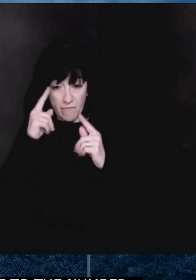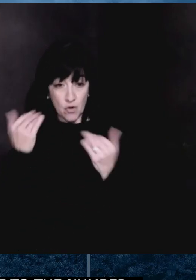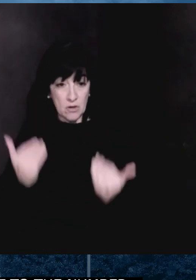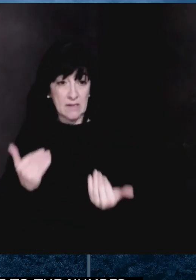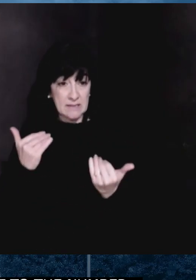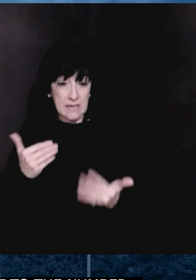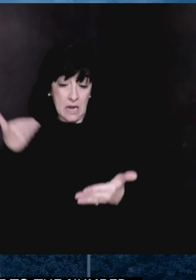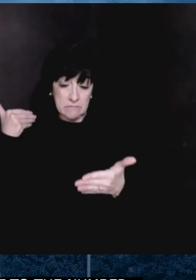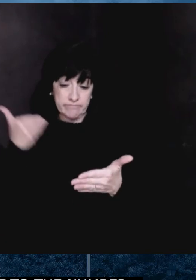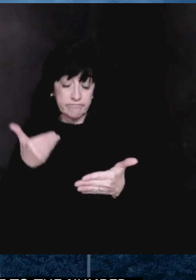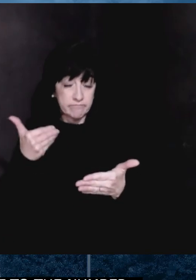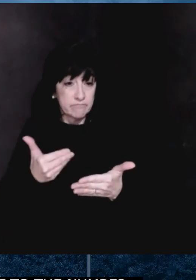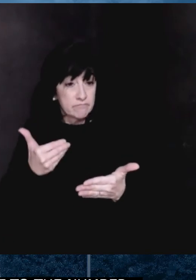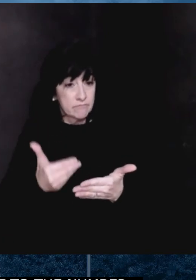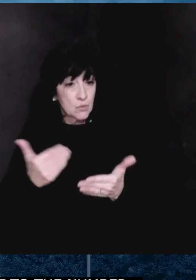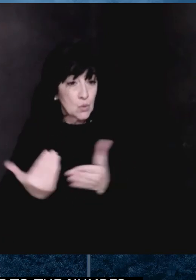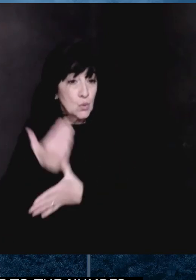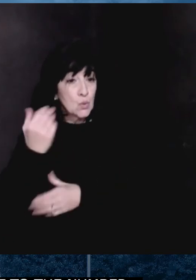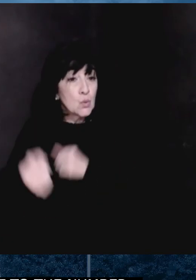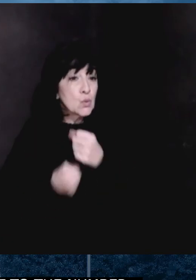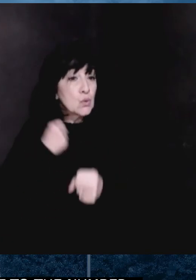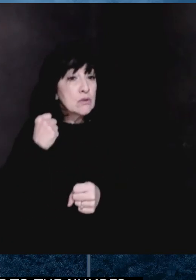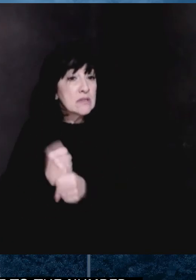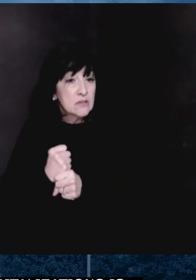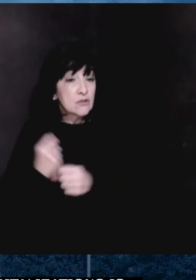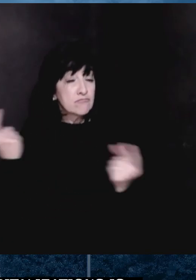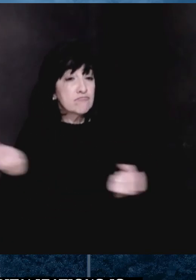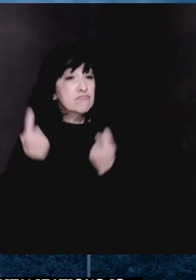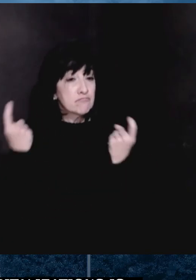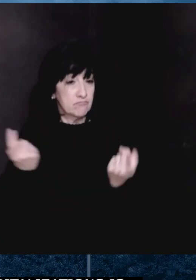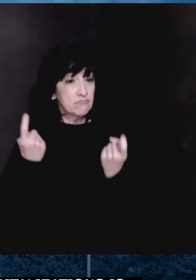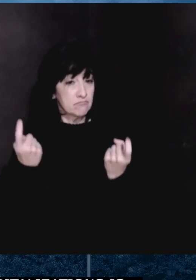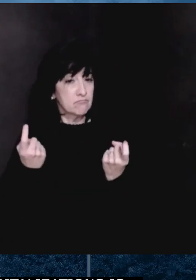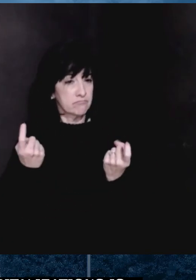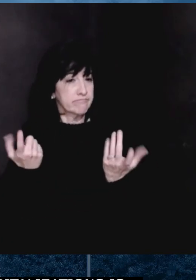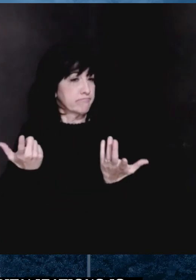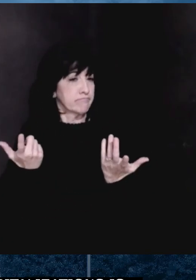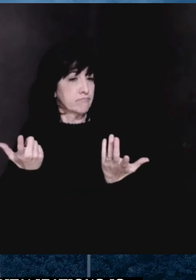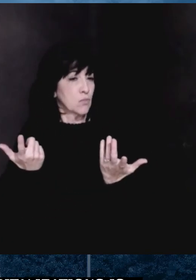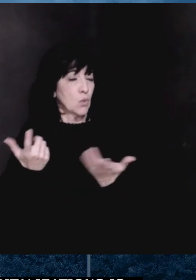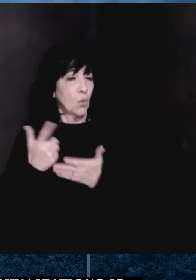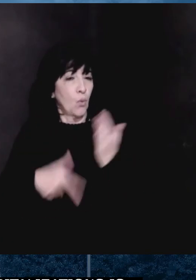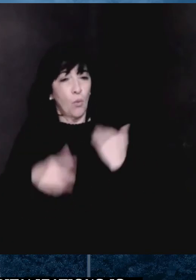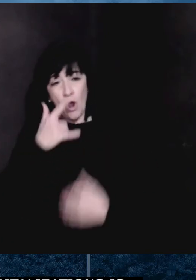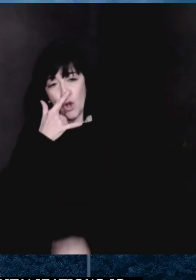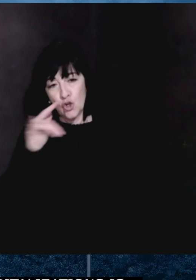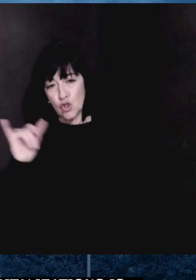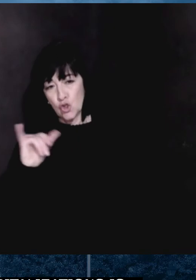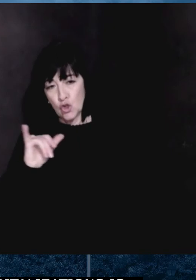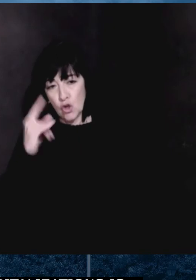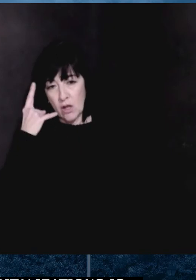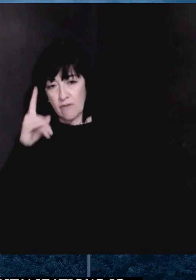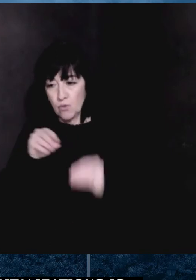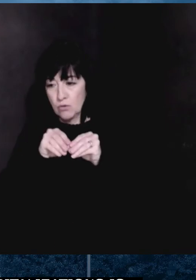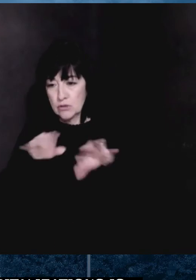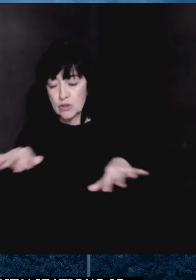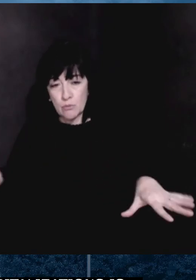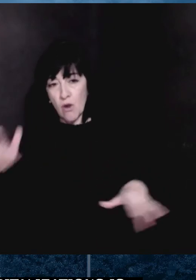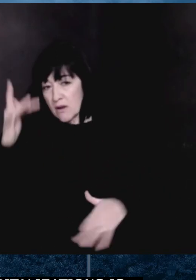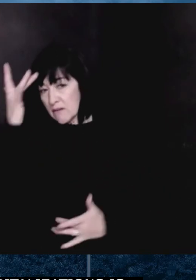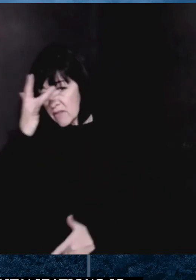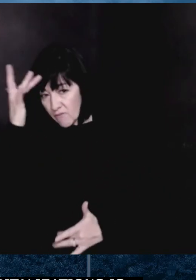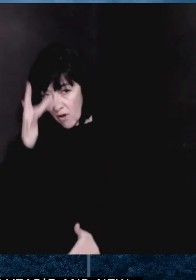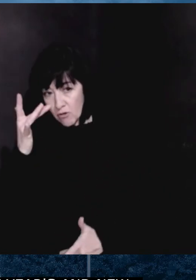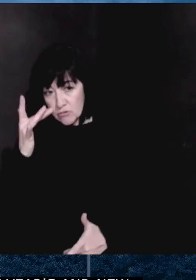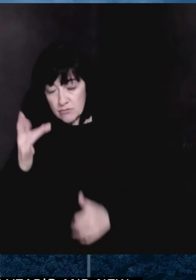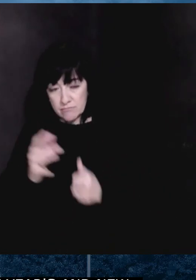celebrations and what that might mean for the spread of the virus and the need for hospitalization after that. So ultimately,